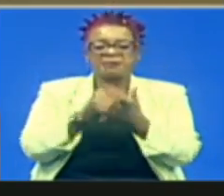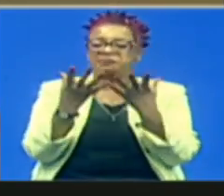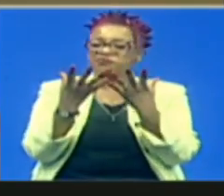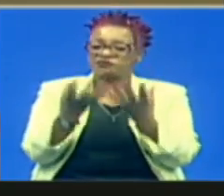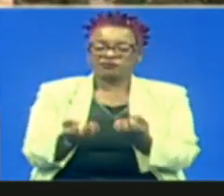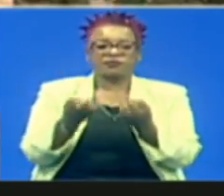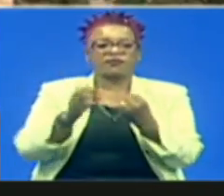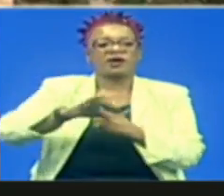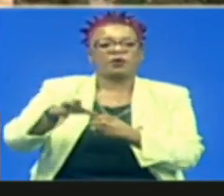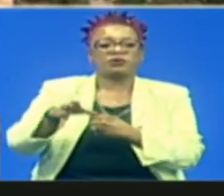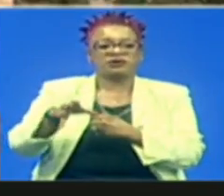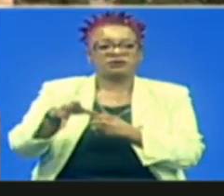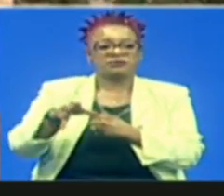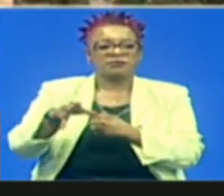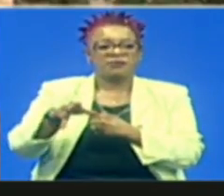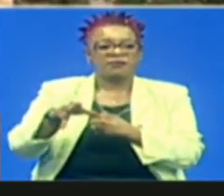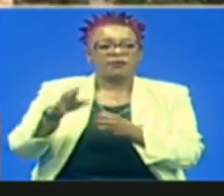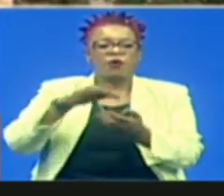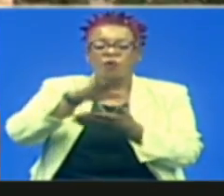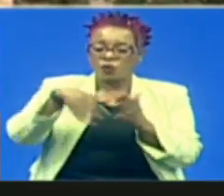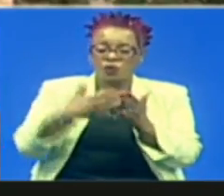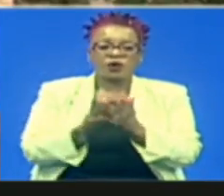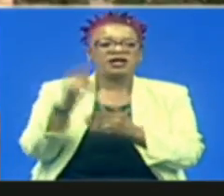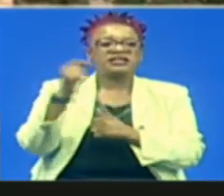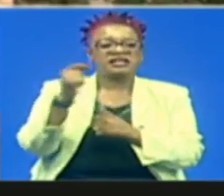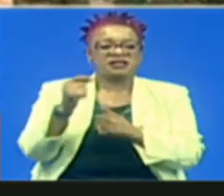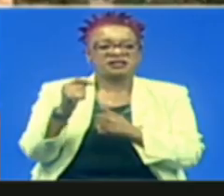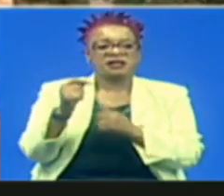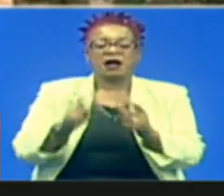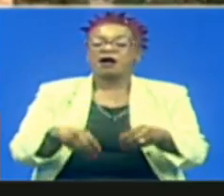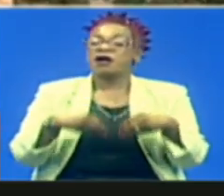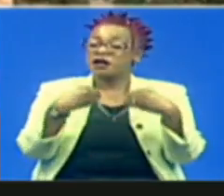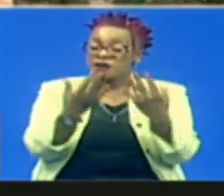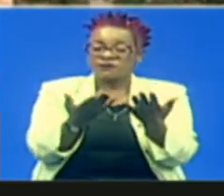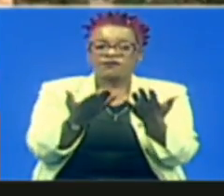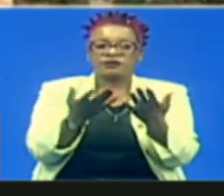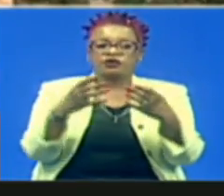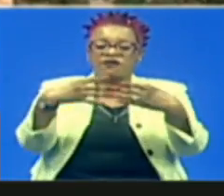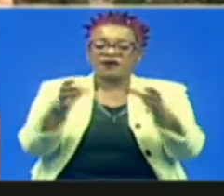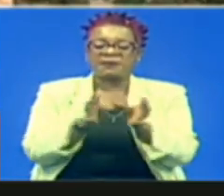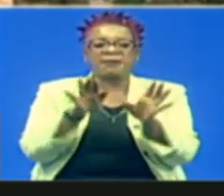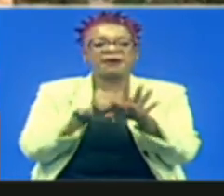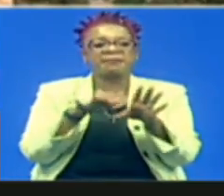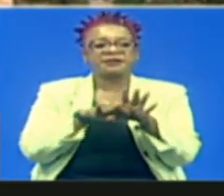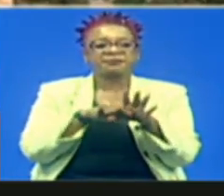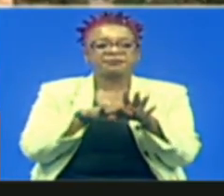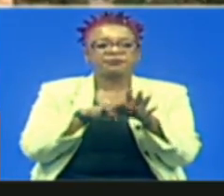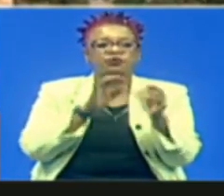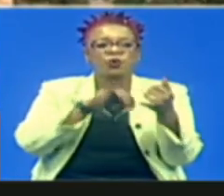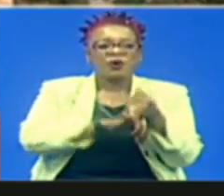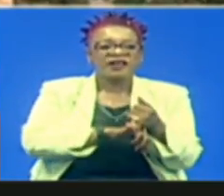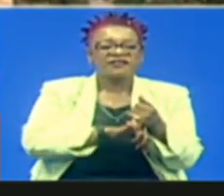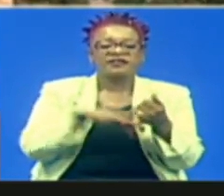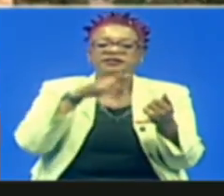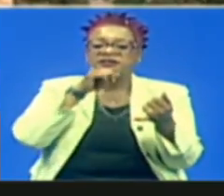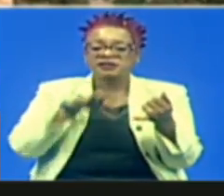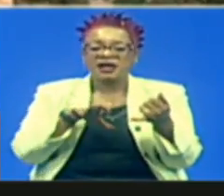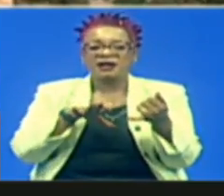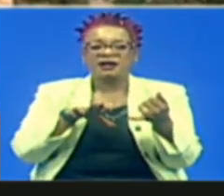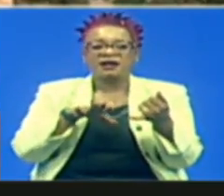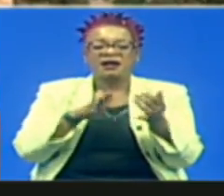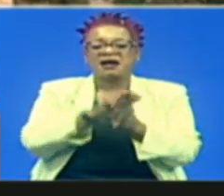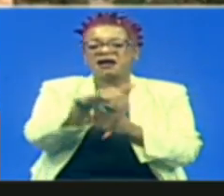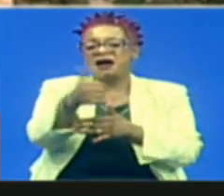dry. All the tenders are awarded to the family members, the wife, son, and the